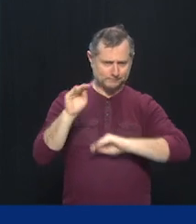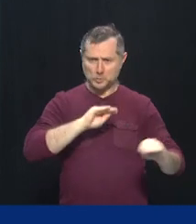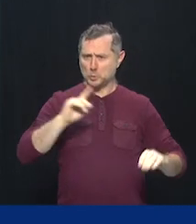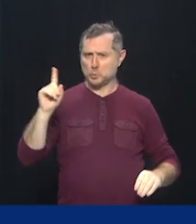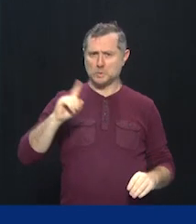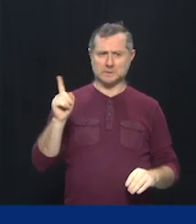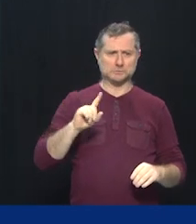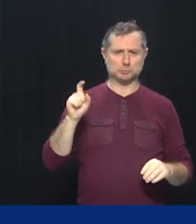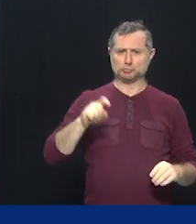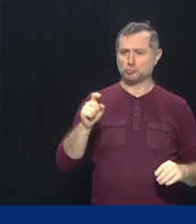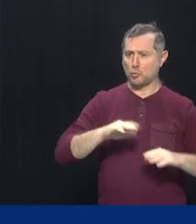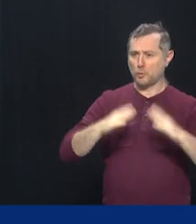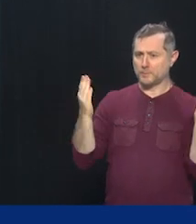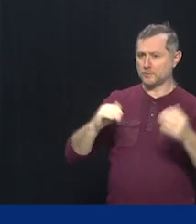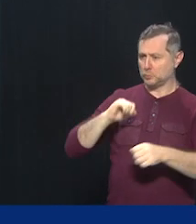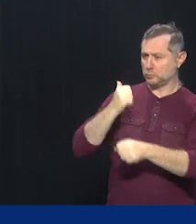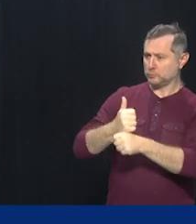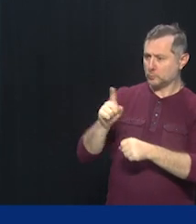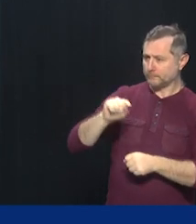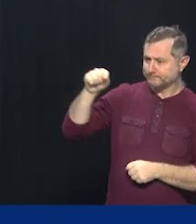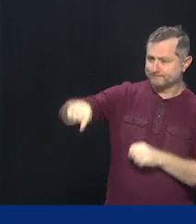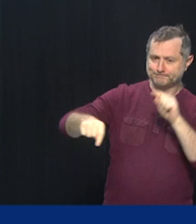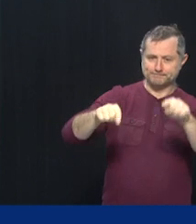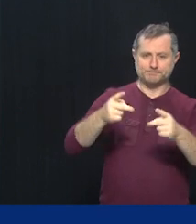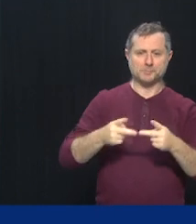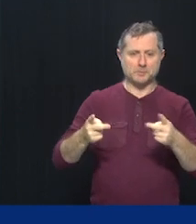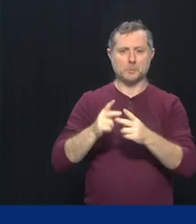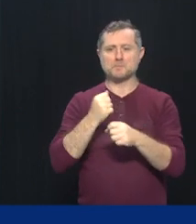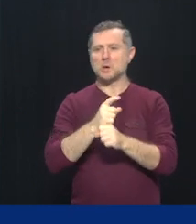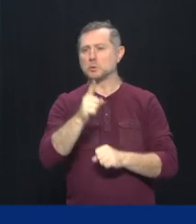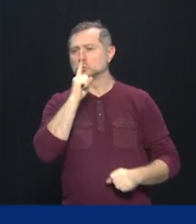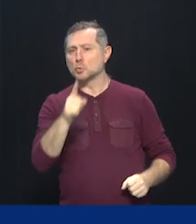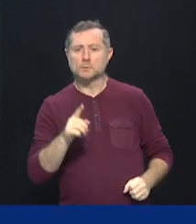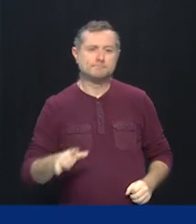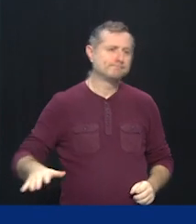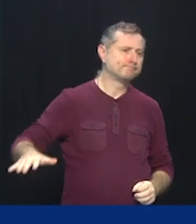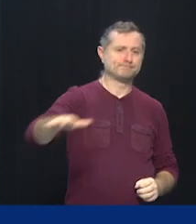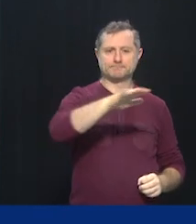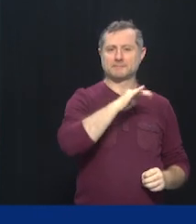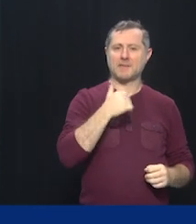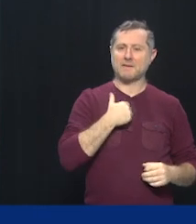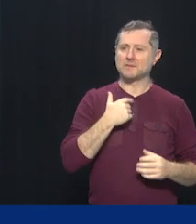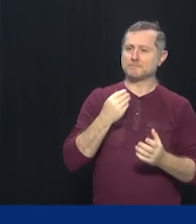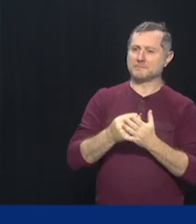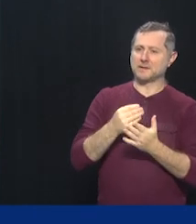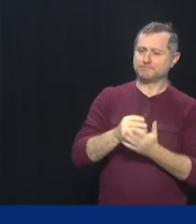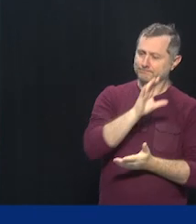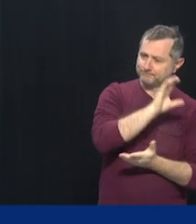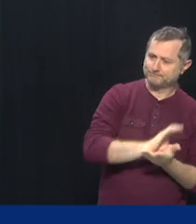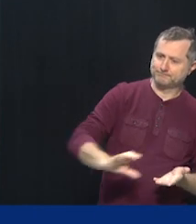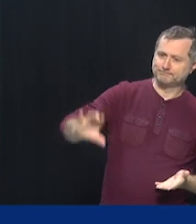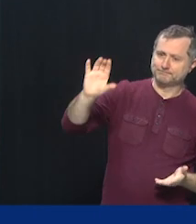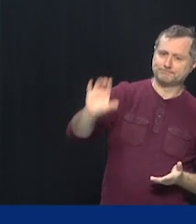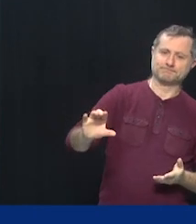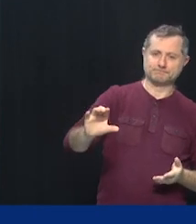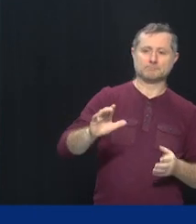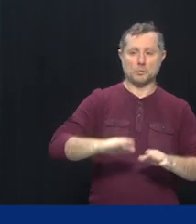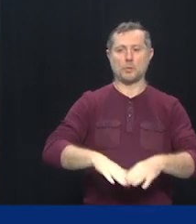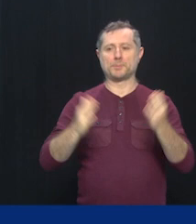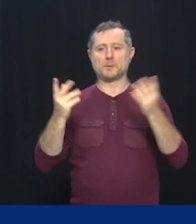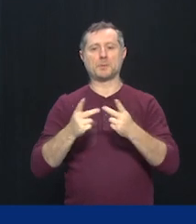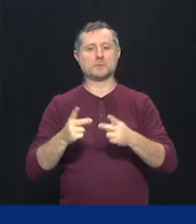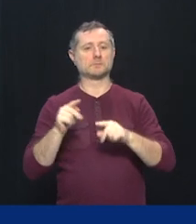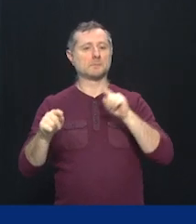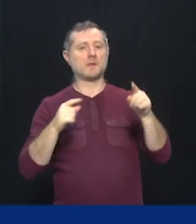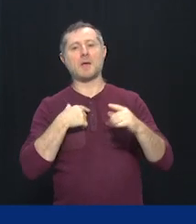open sites. And I'll make sure you have the funding to do that. You tell me what you need, and we'll make sure that there's funding available. In fact, I'm going to announce today that I'm